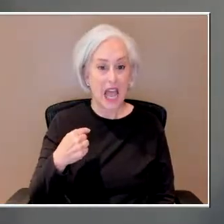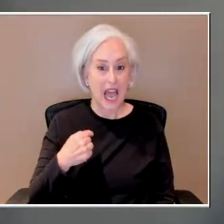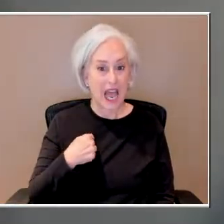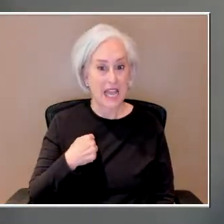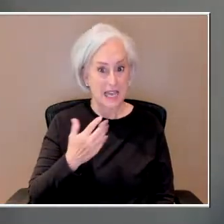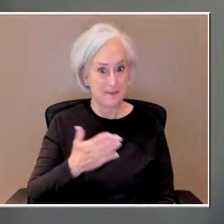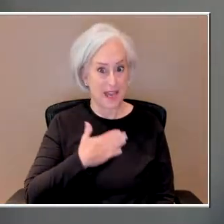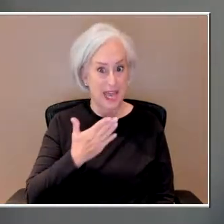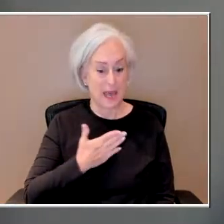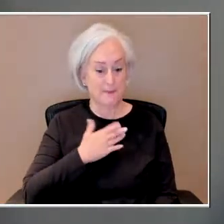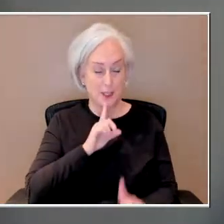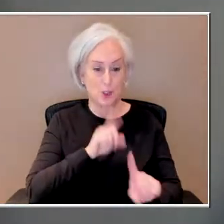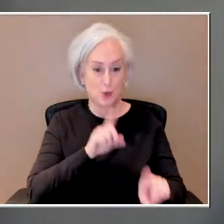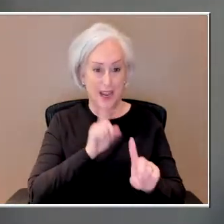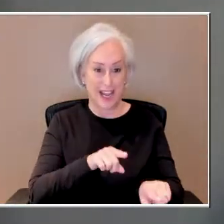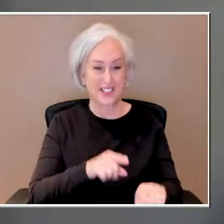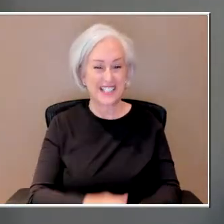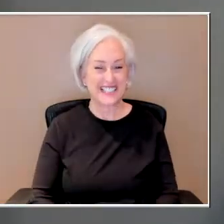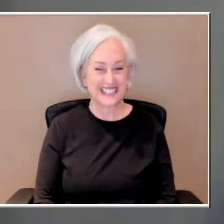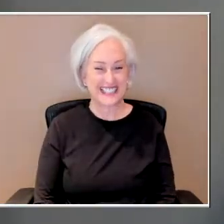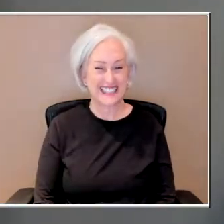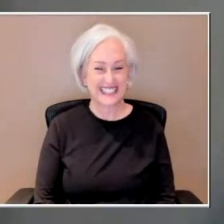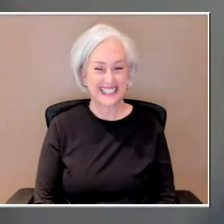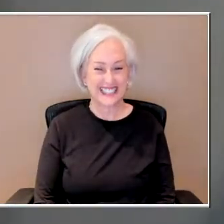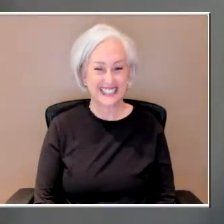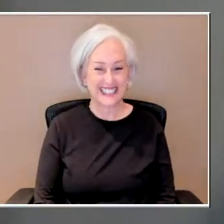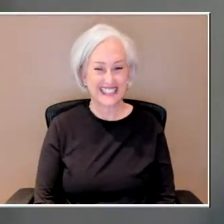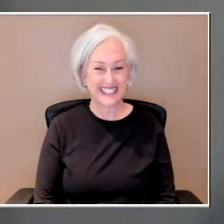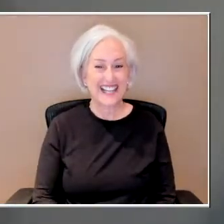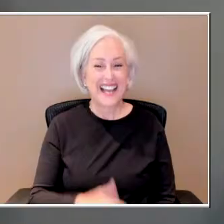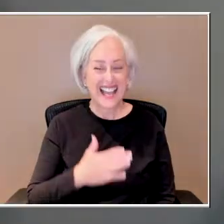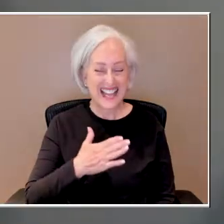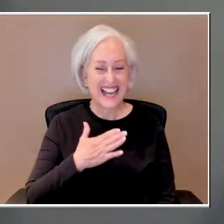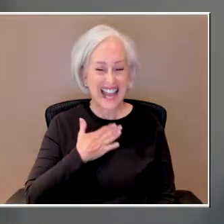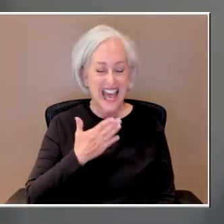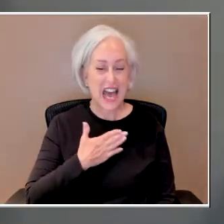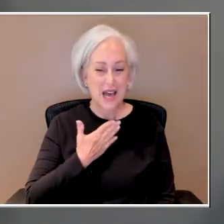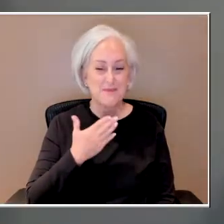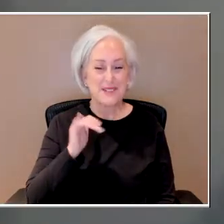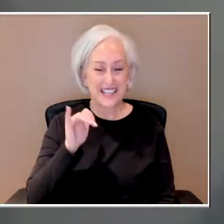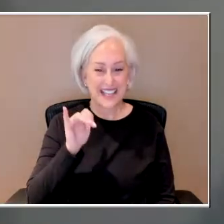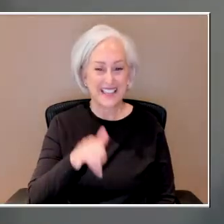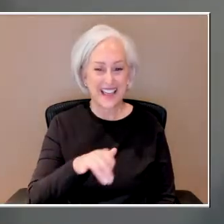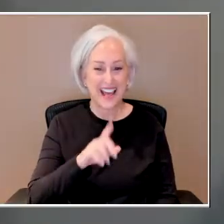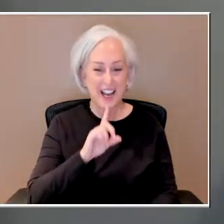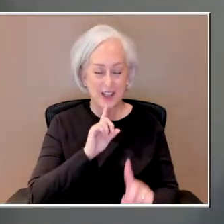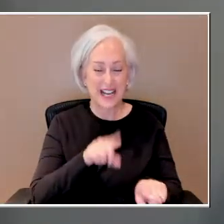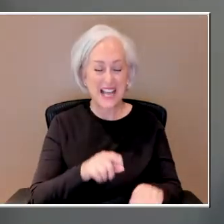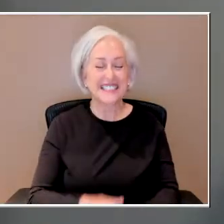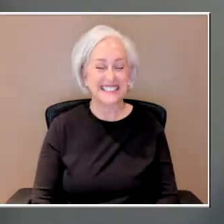to answer them and so glad to answer them.